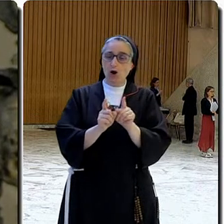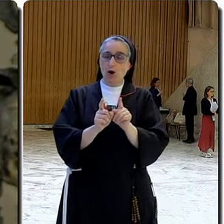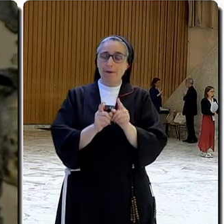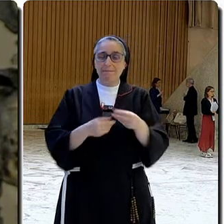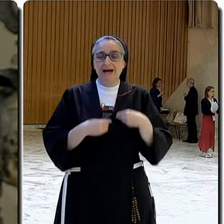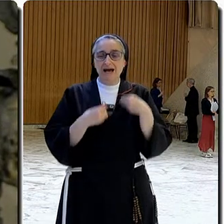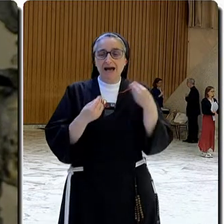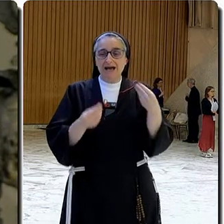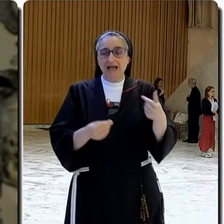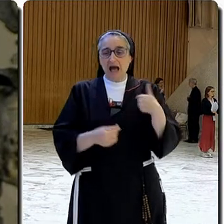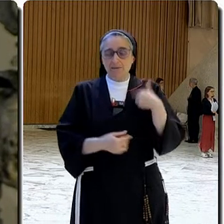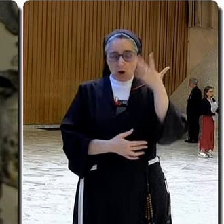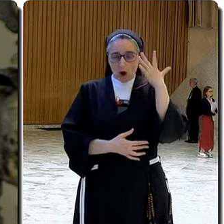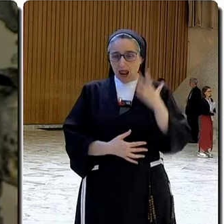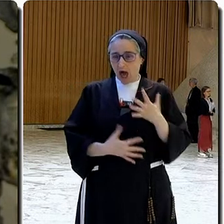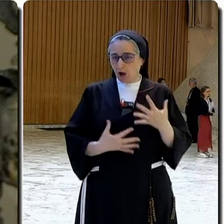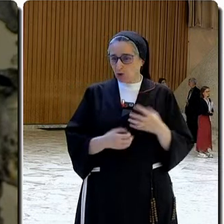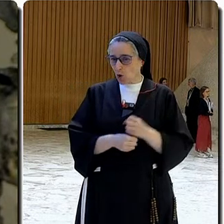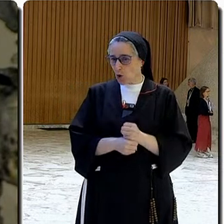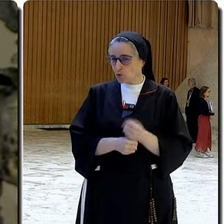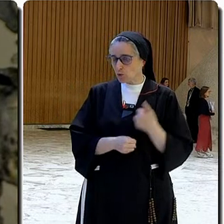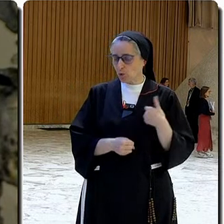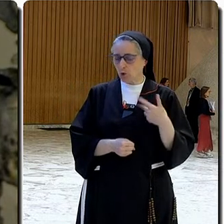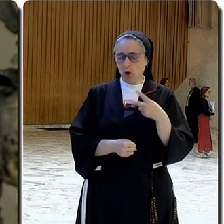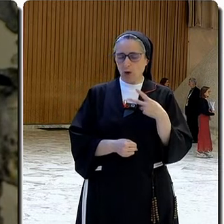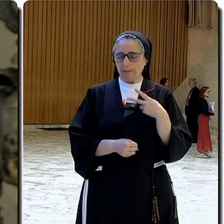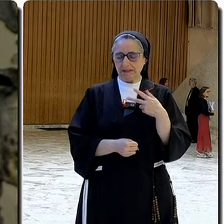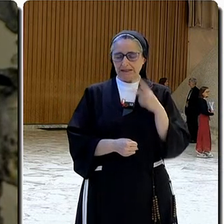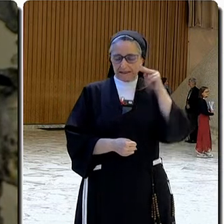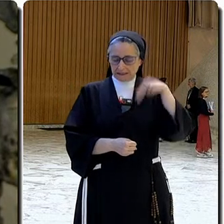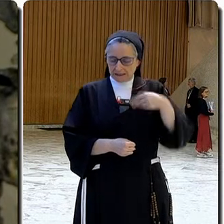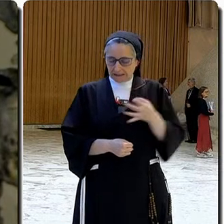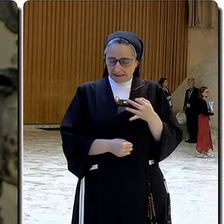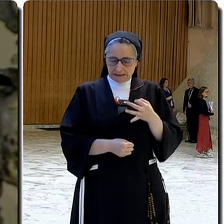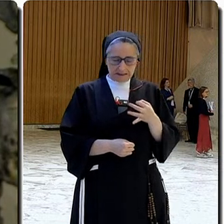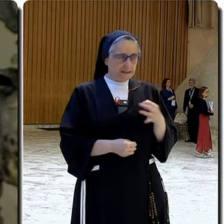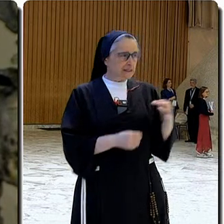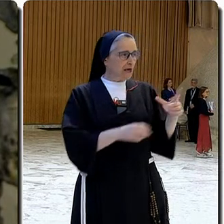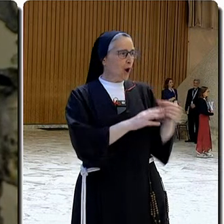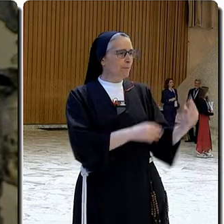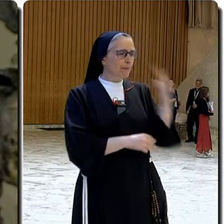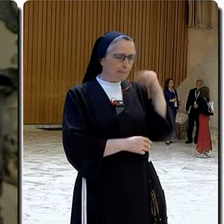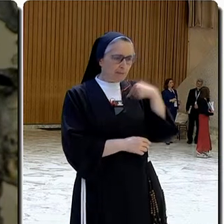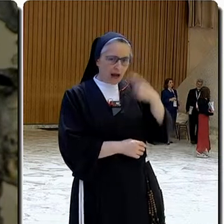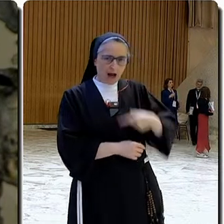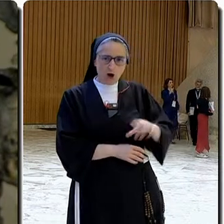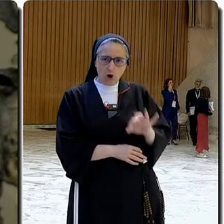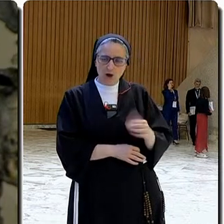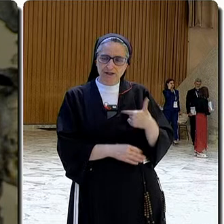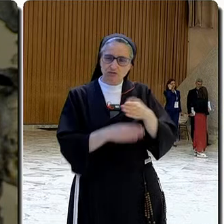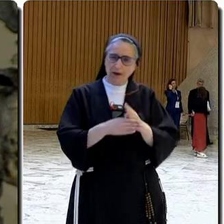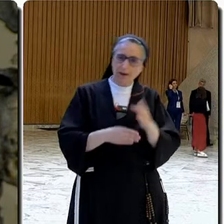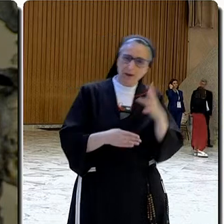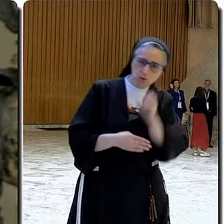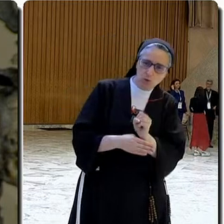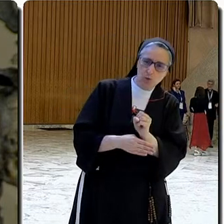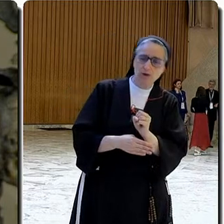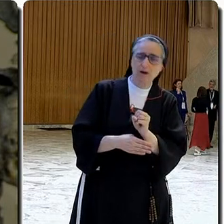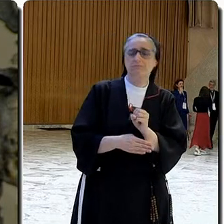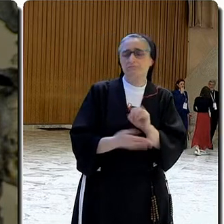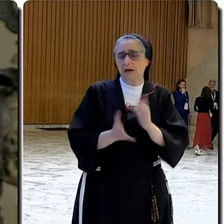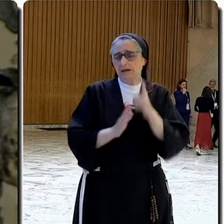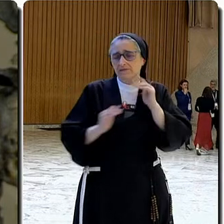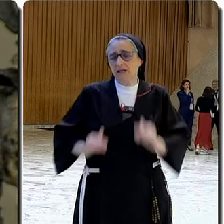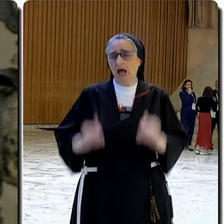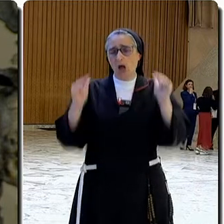side of their own personality. This self-realization makes us more mature and truthful as individuals.